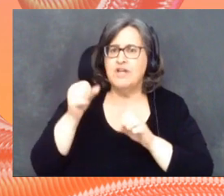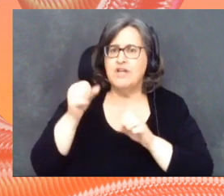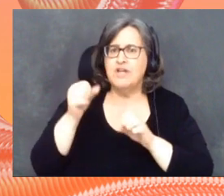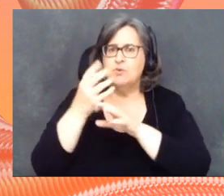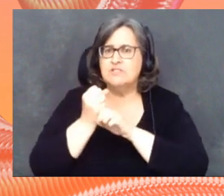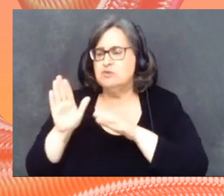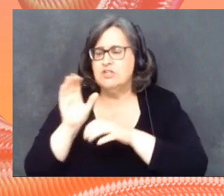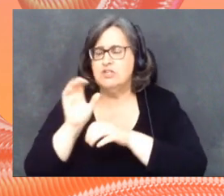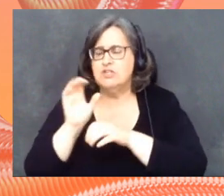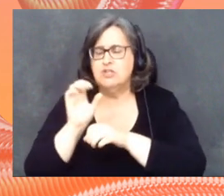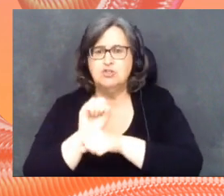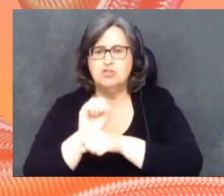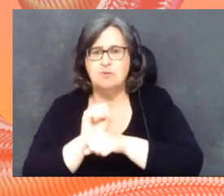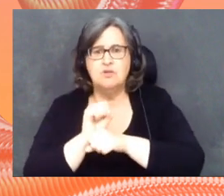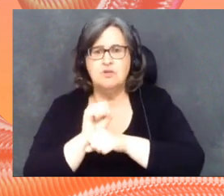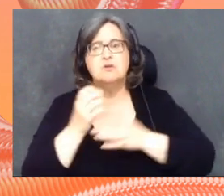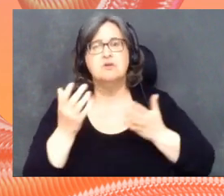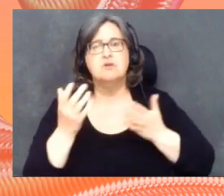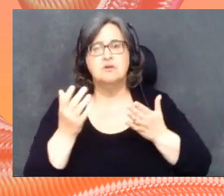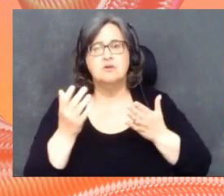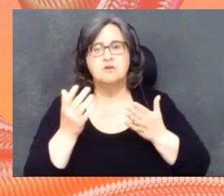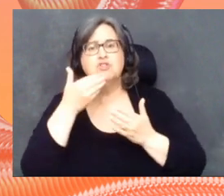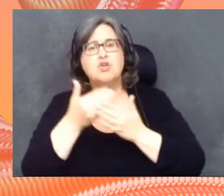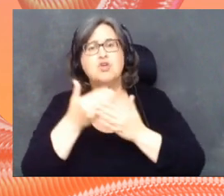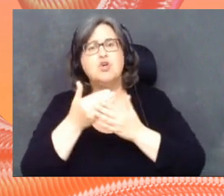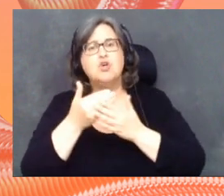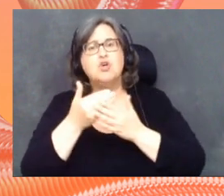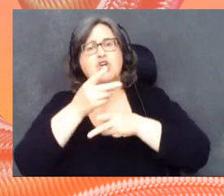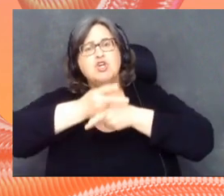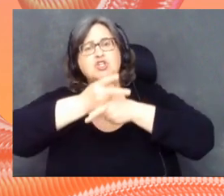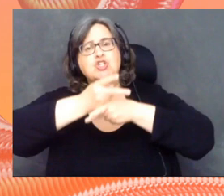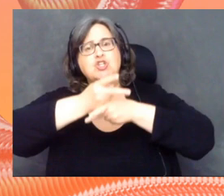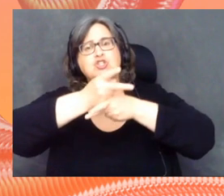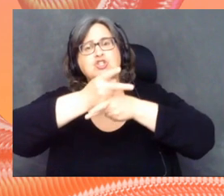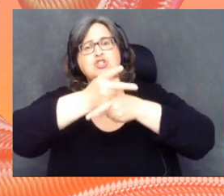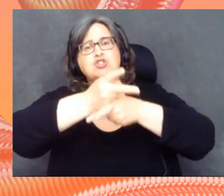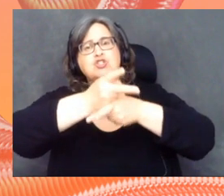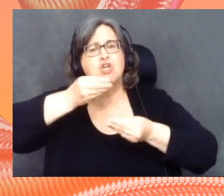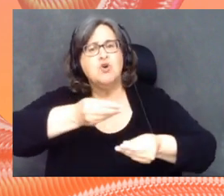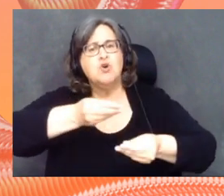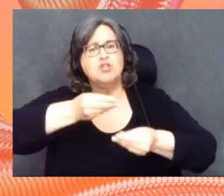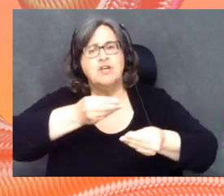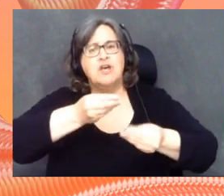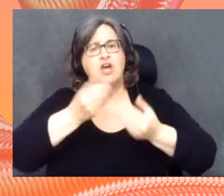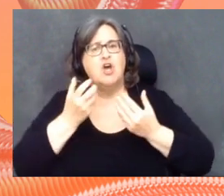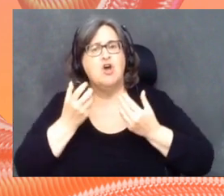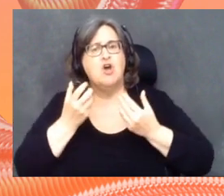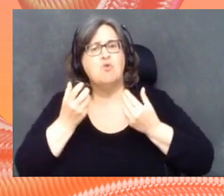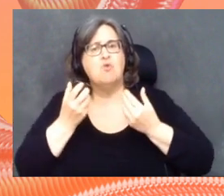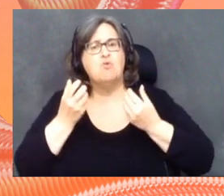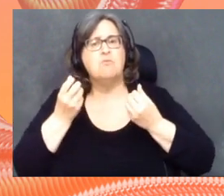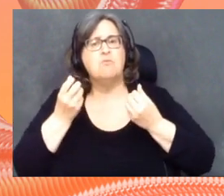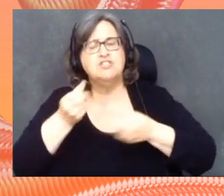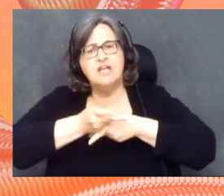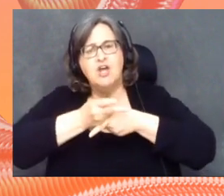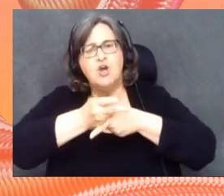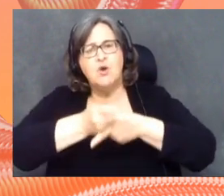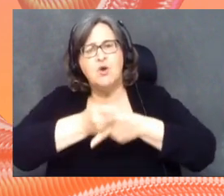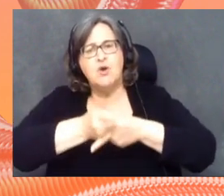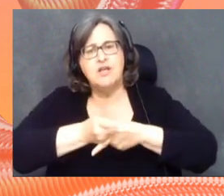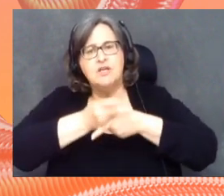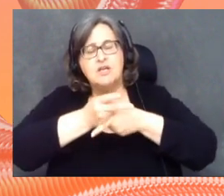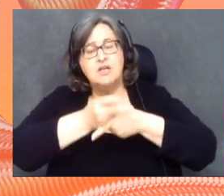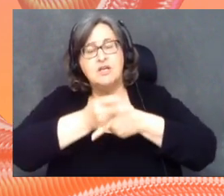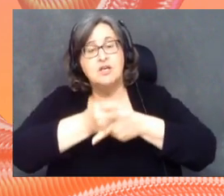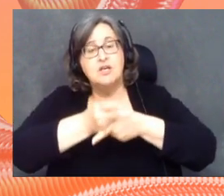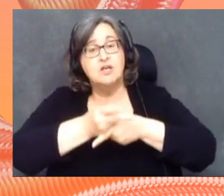what's the moon good at? The moon is good at nurturing and nourishing and replenishing and caring for. And where does that